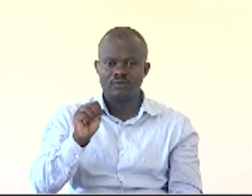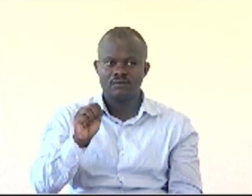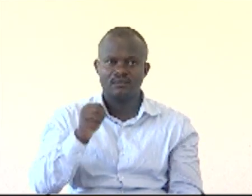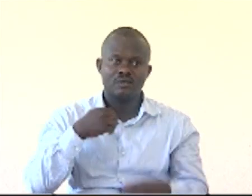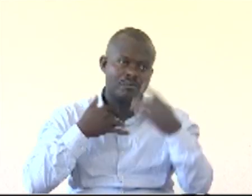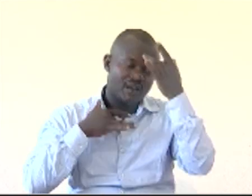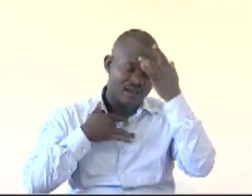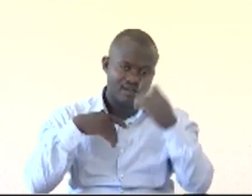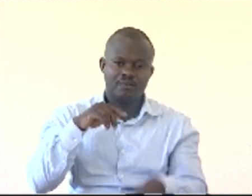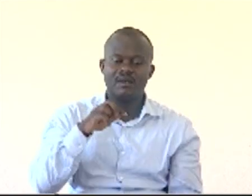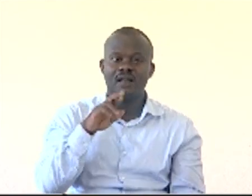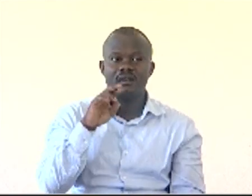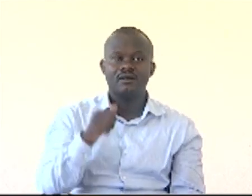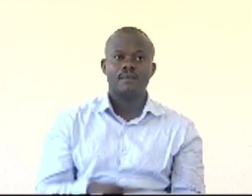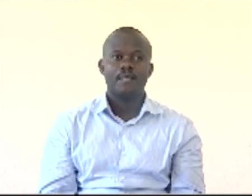parasite.